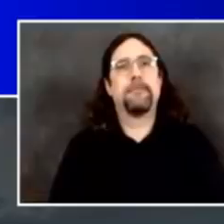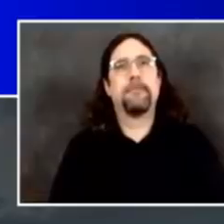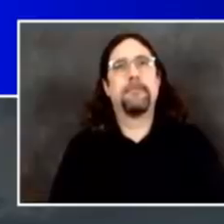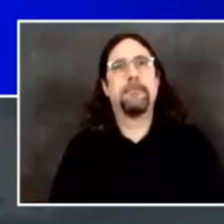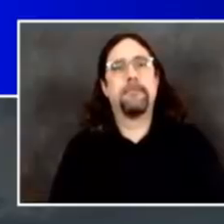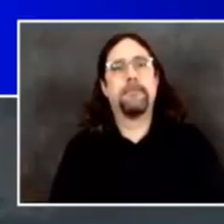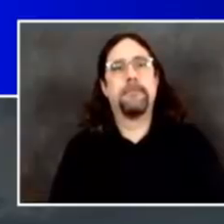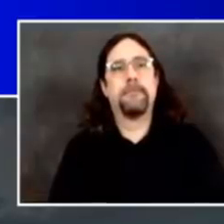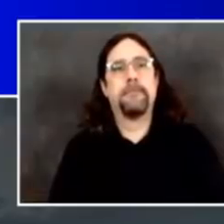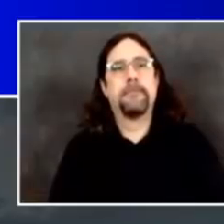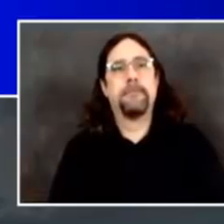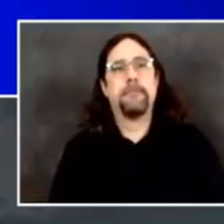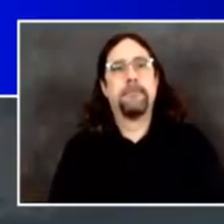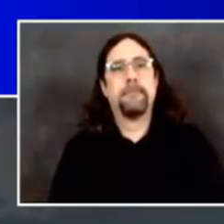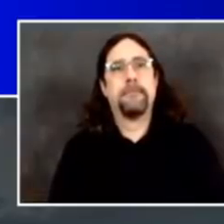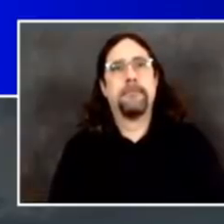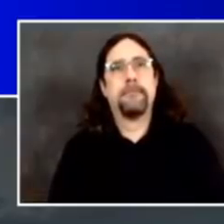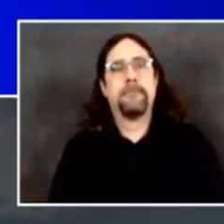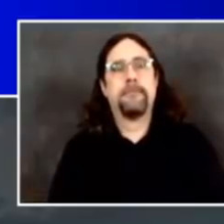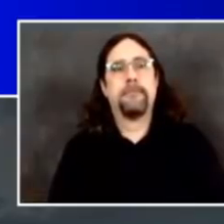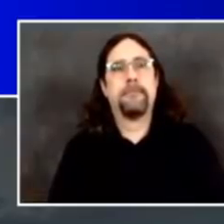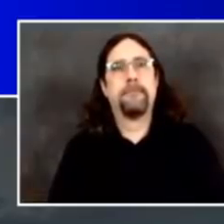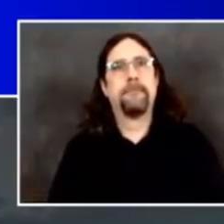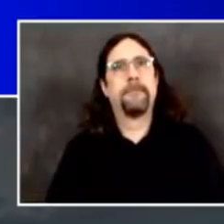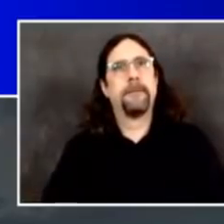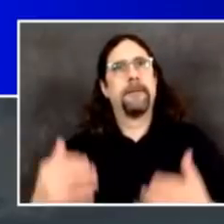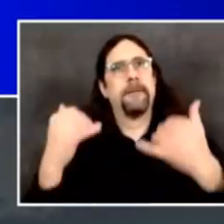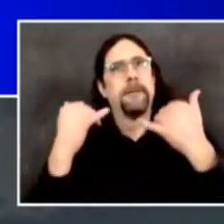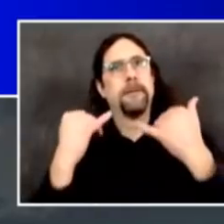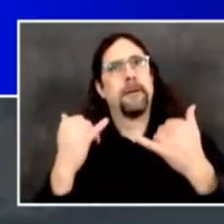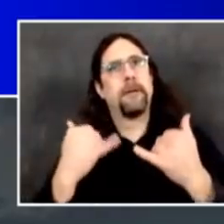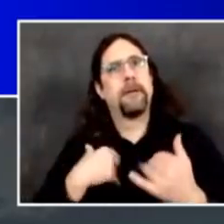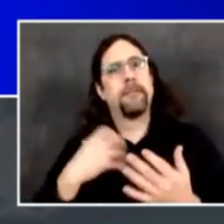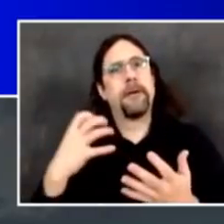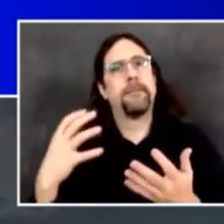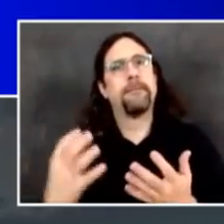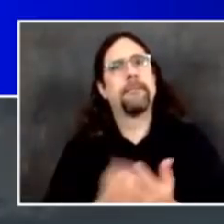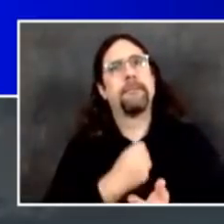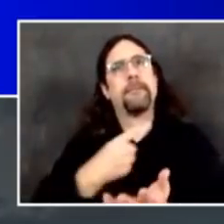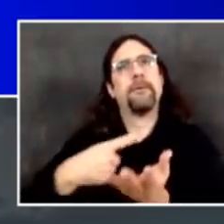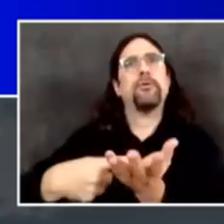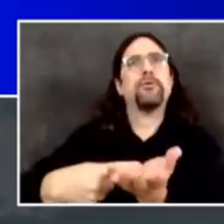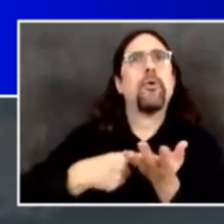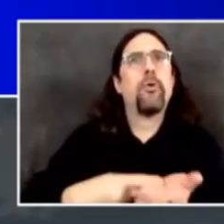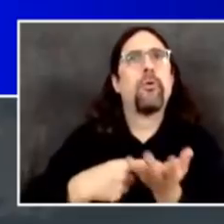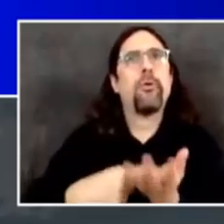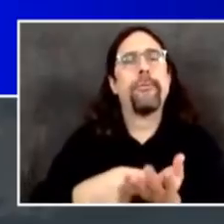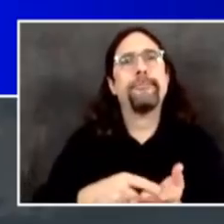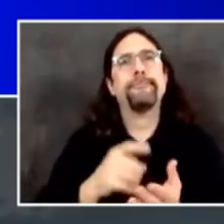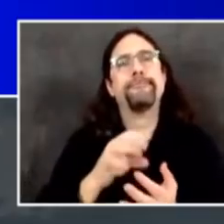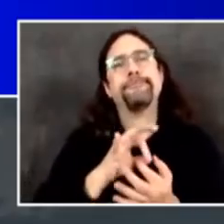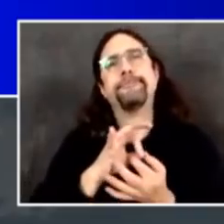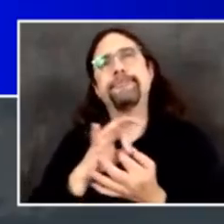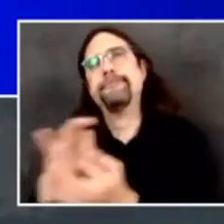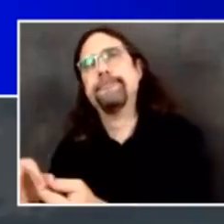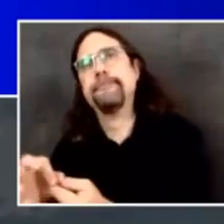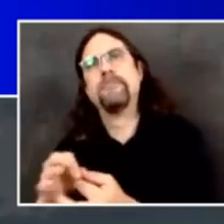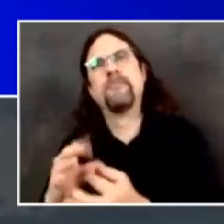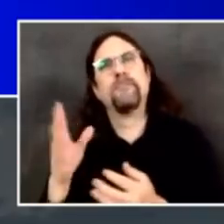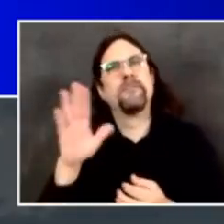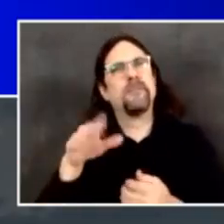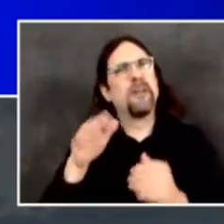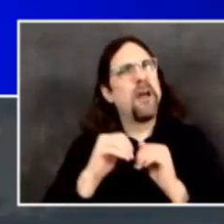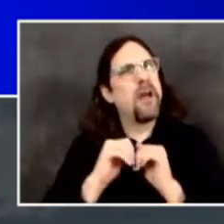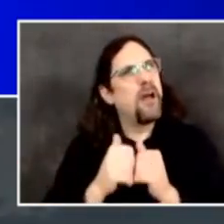let's talk about what we continue to do as we work back towards normalcy, what we continue to do